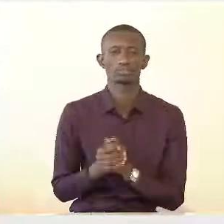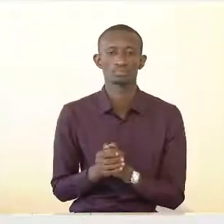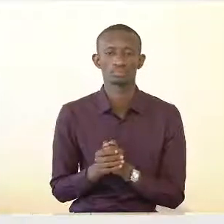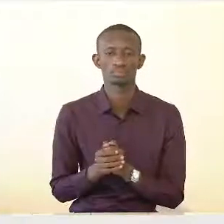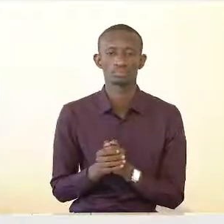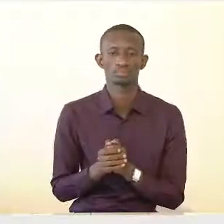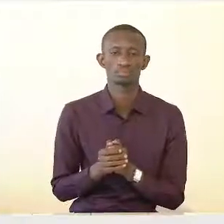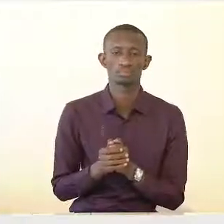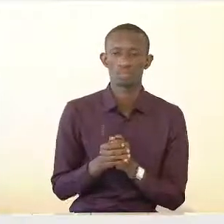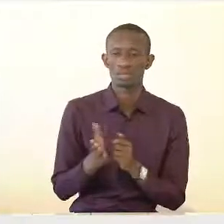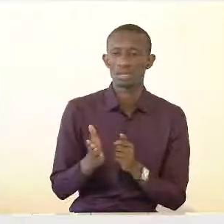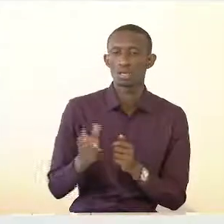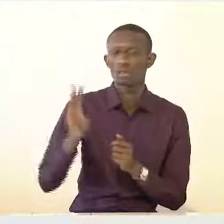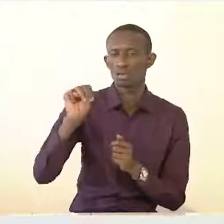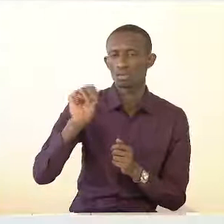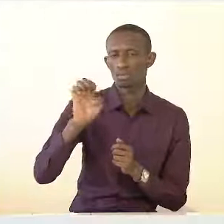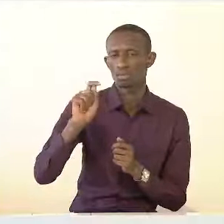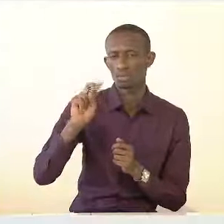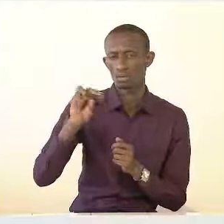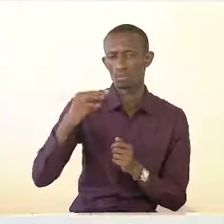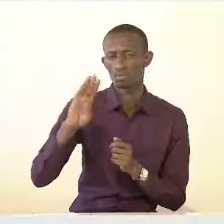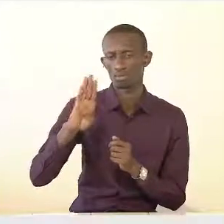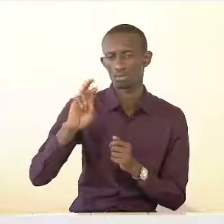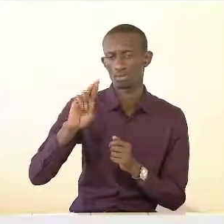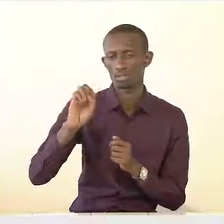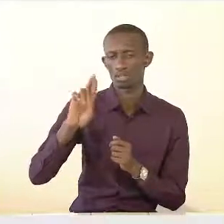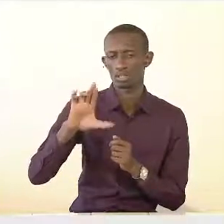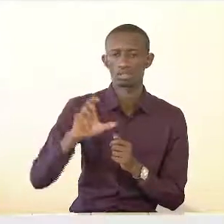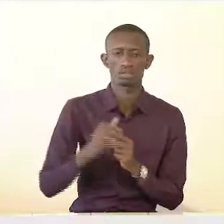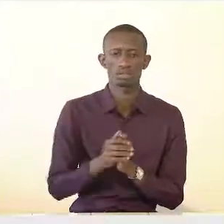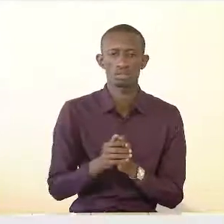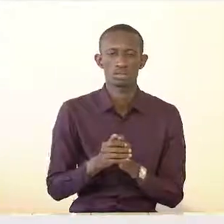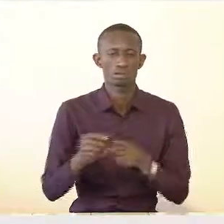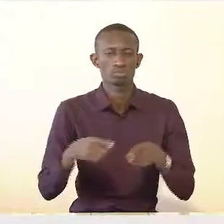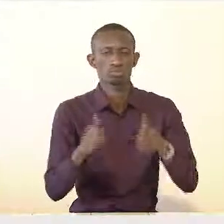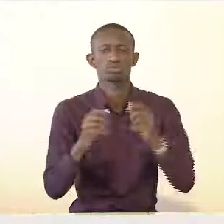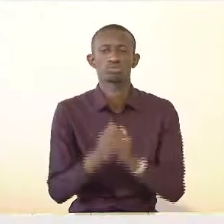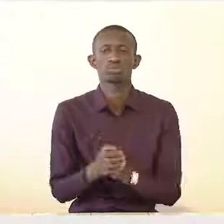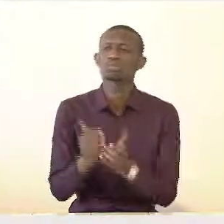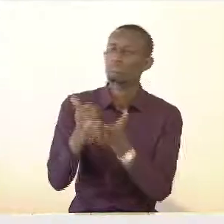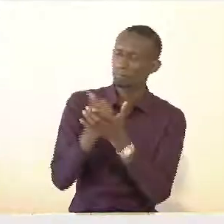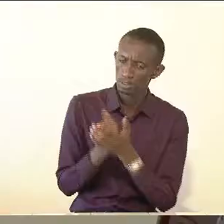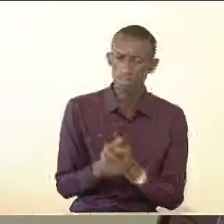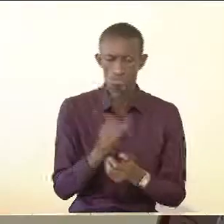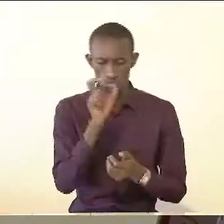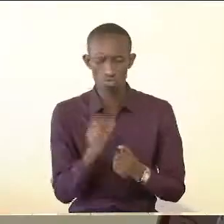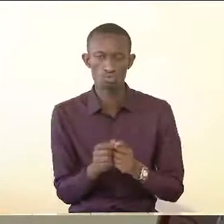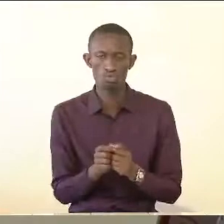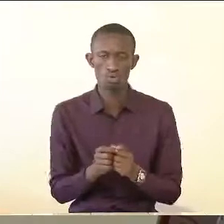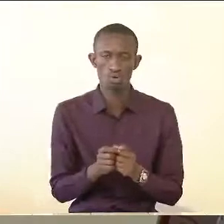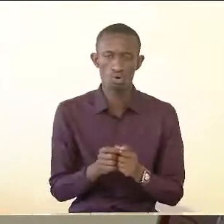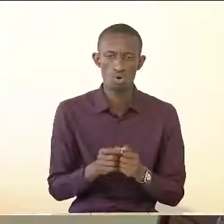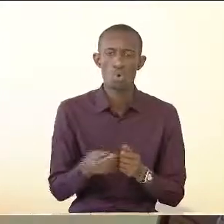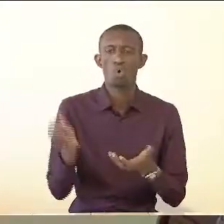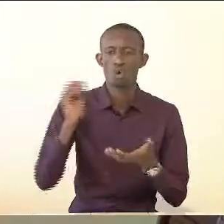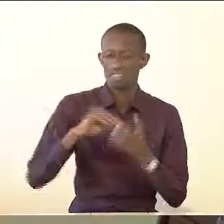These metabolic processes can also make a heat to be generated in the body, or can also make heat to be